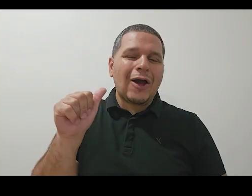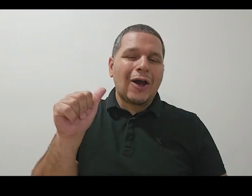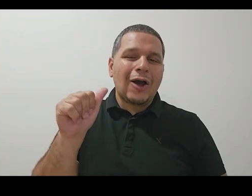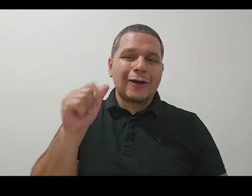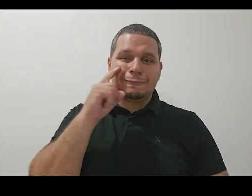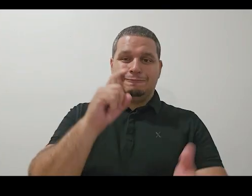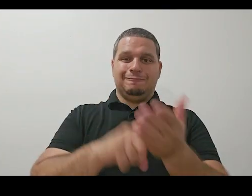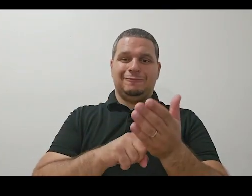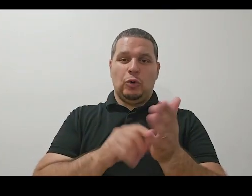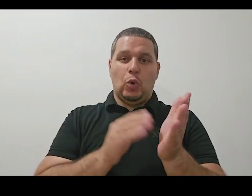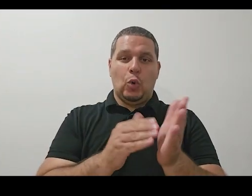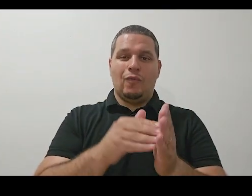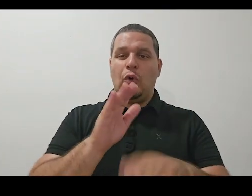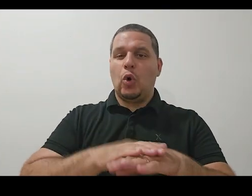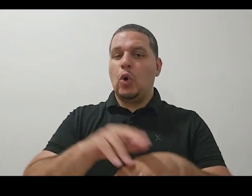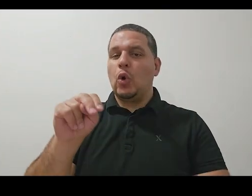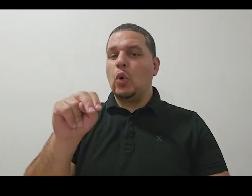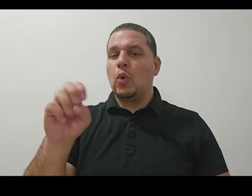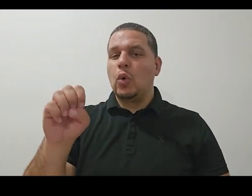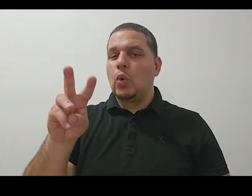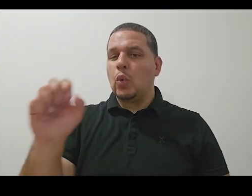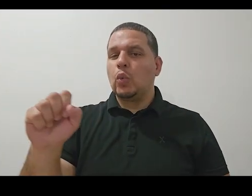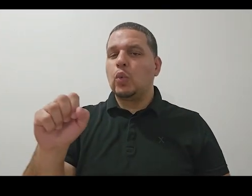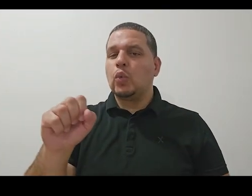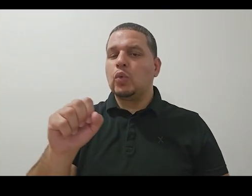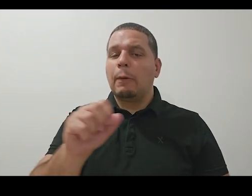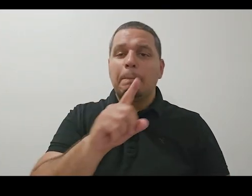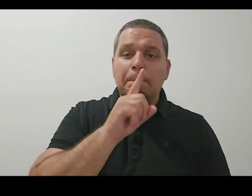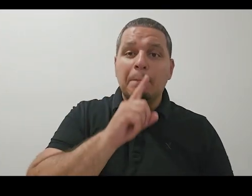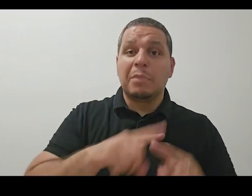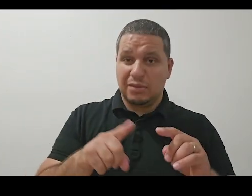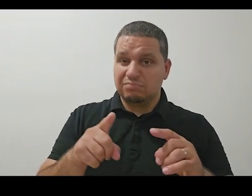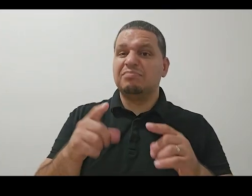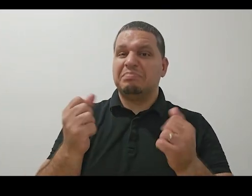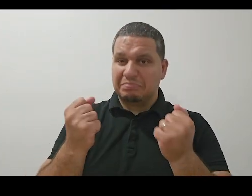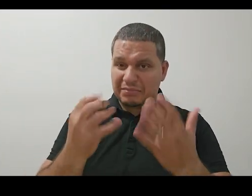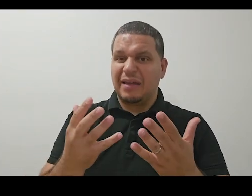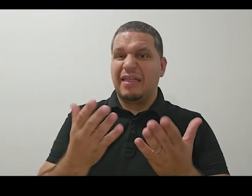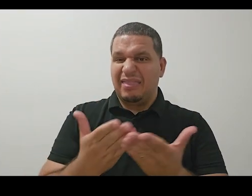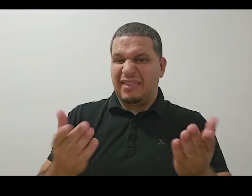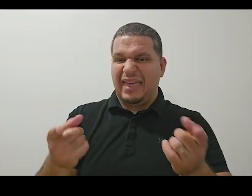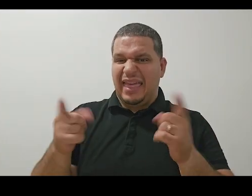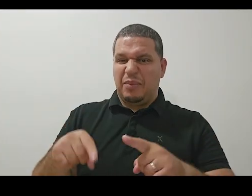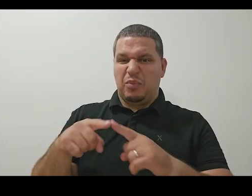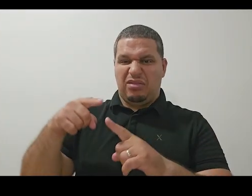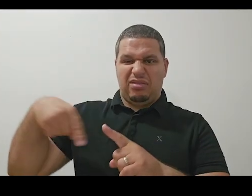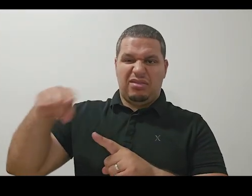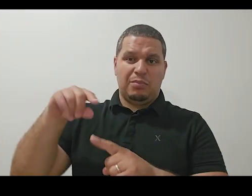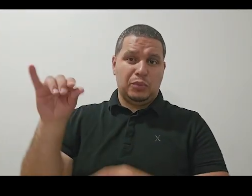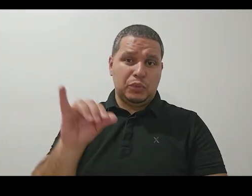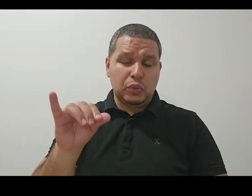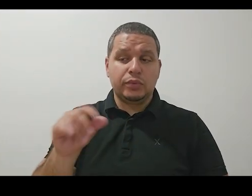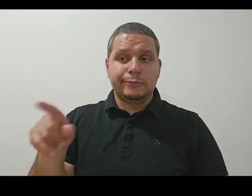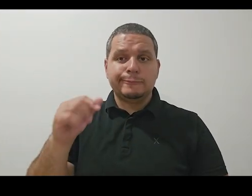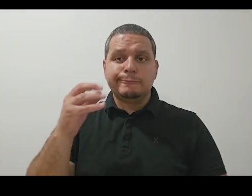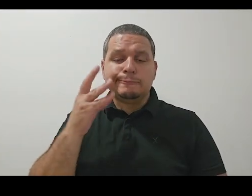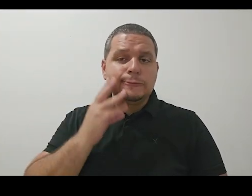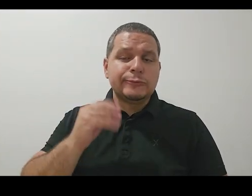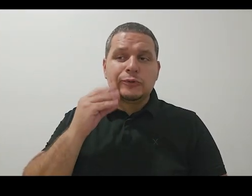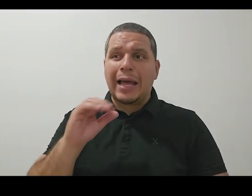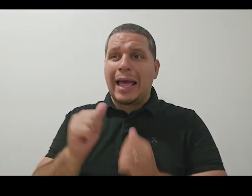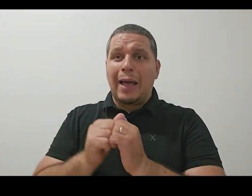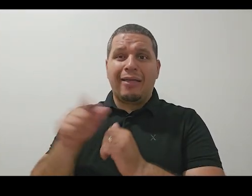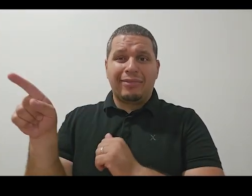in the news. They're not making the headlines, but a lot of things are happening to them as well. And a lot of things that they went through to be able to come